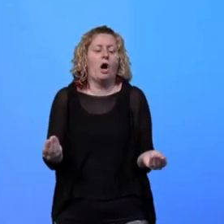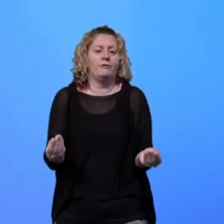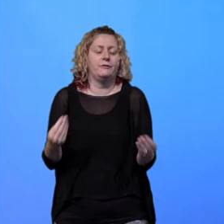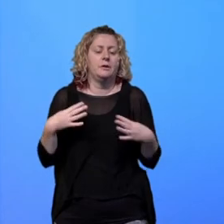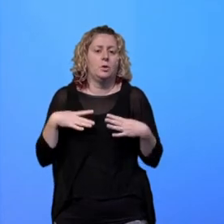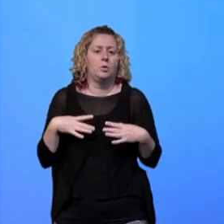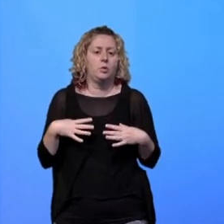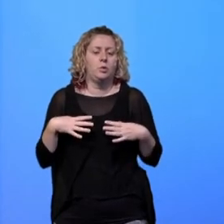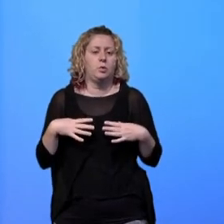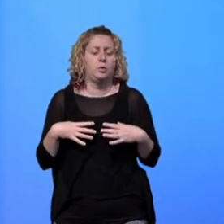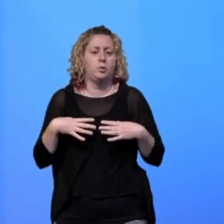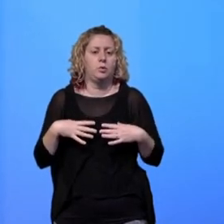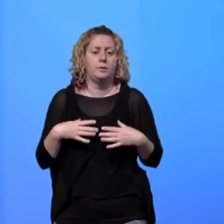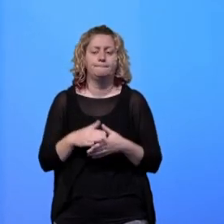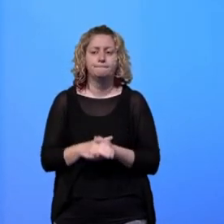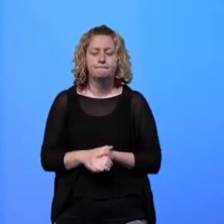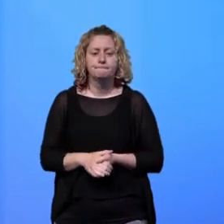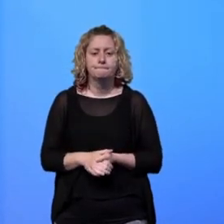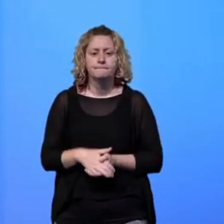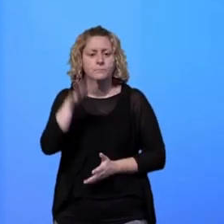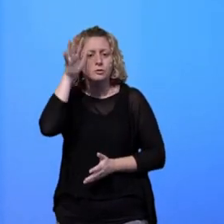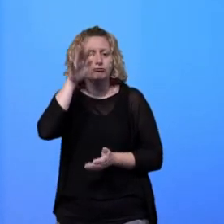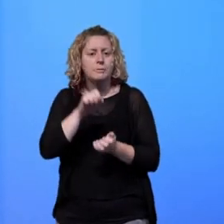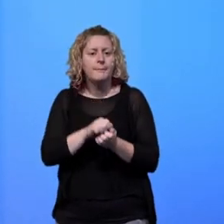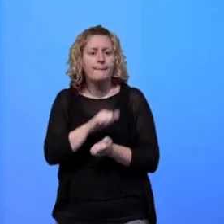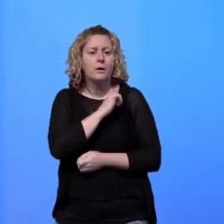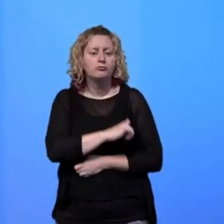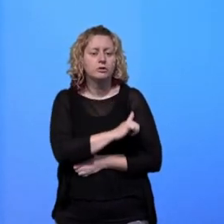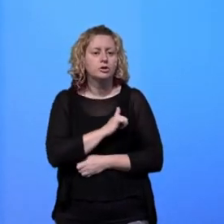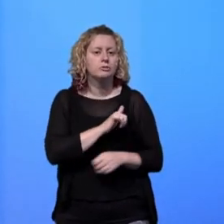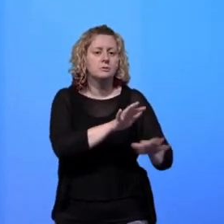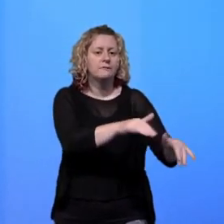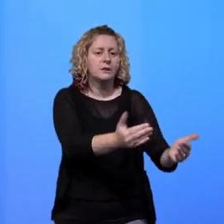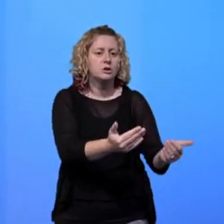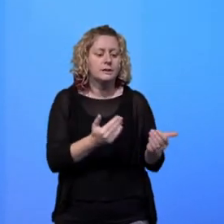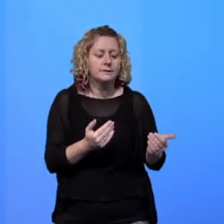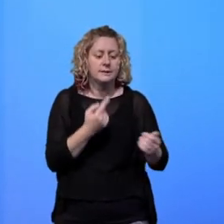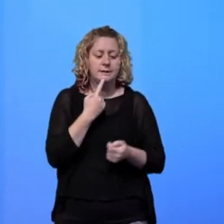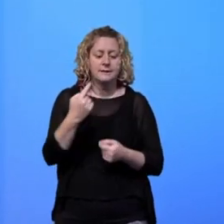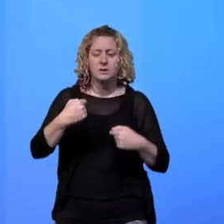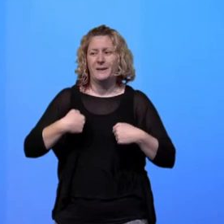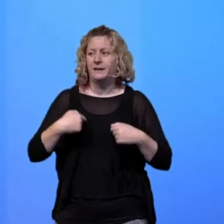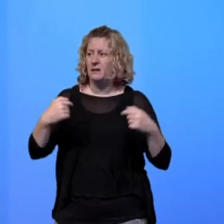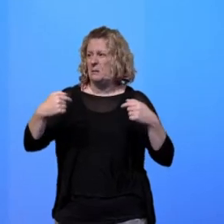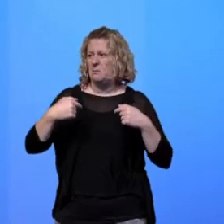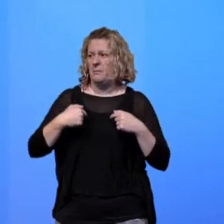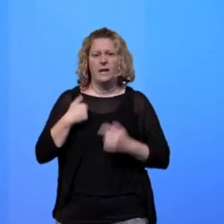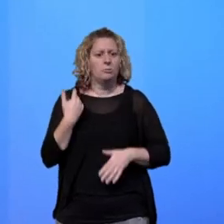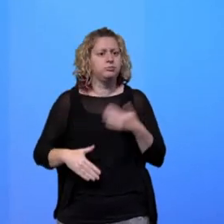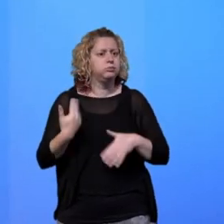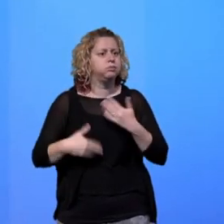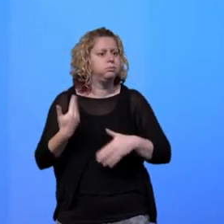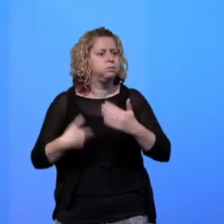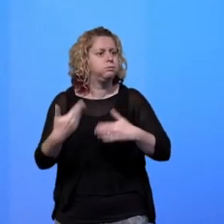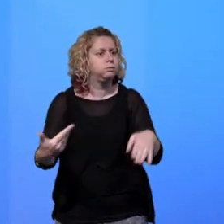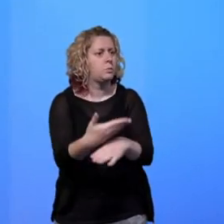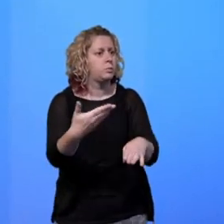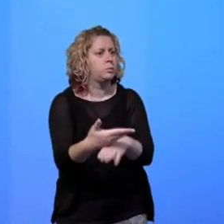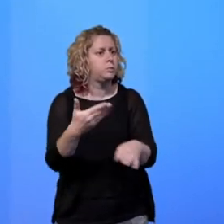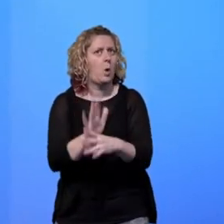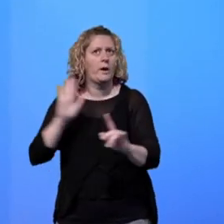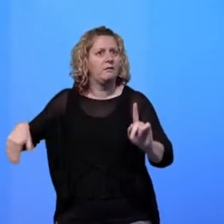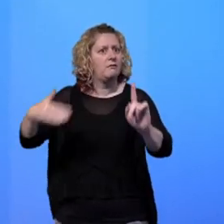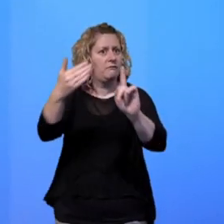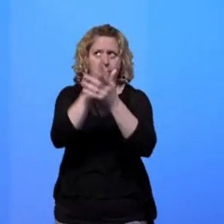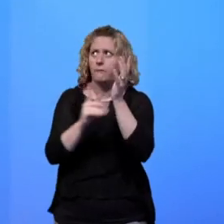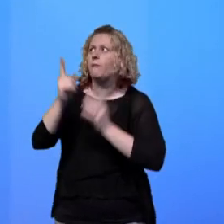us. I remember a Christian evangelist saying to me once, he said to me, Rico, I didn't take a day off because I was working so hard for the Lord. And